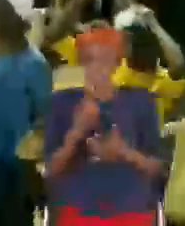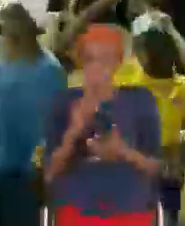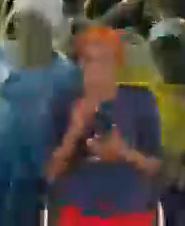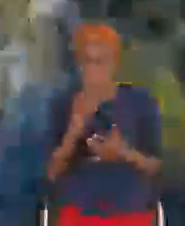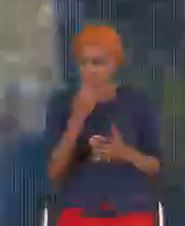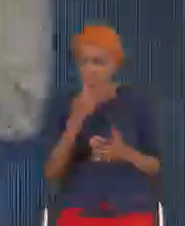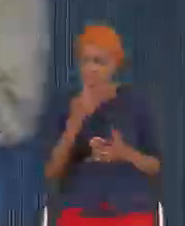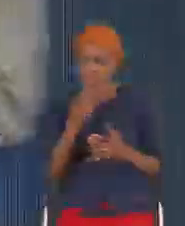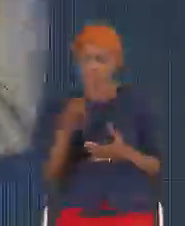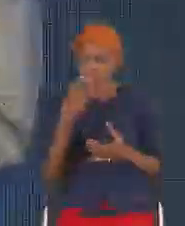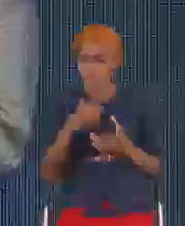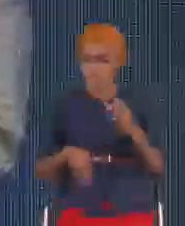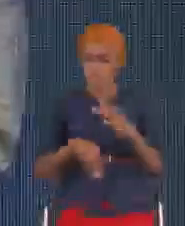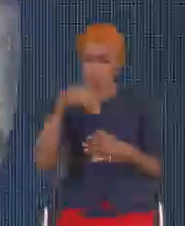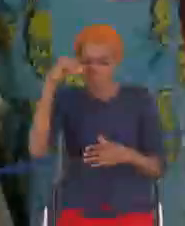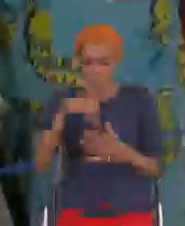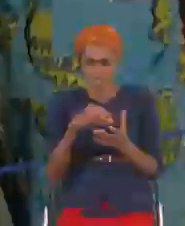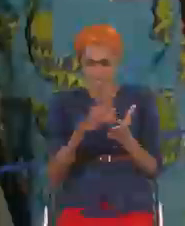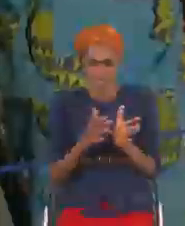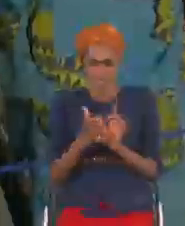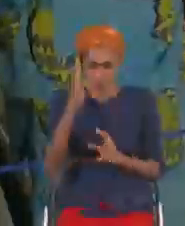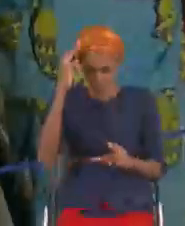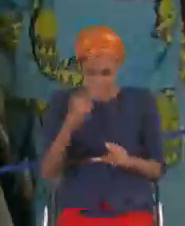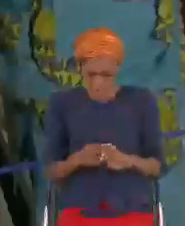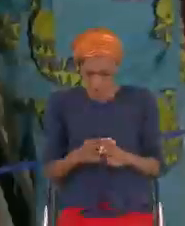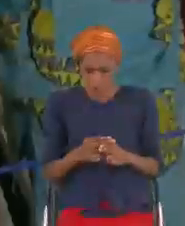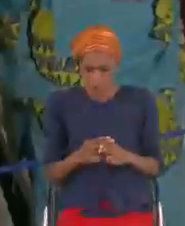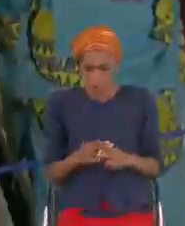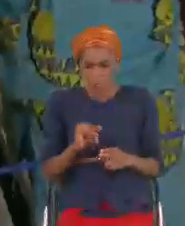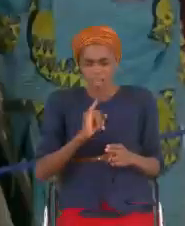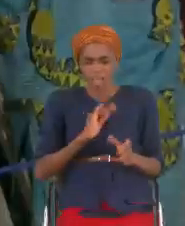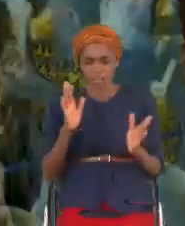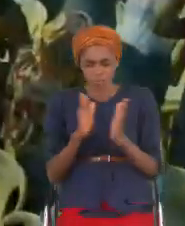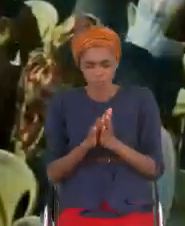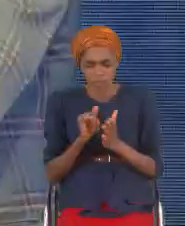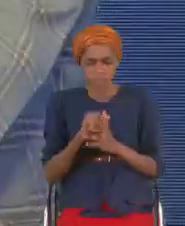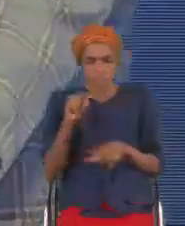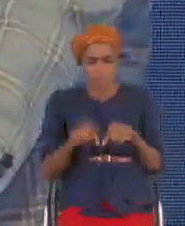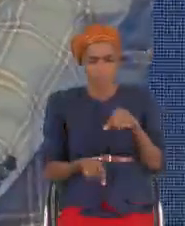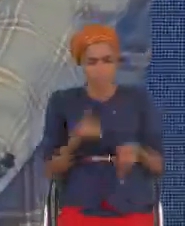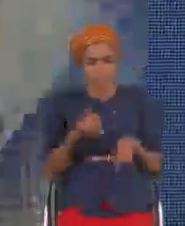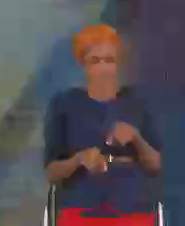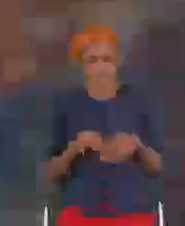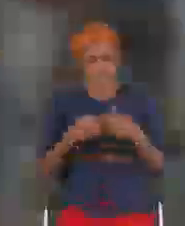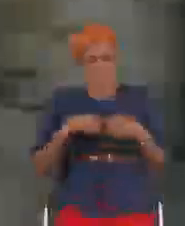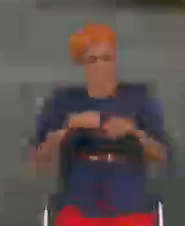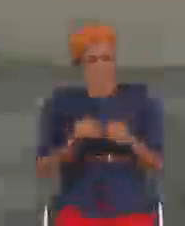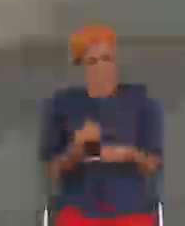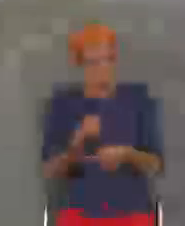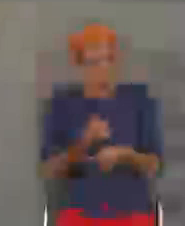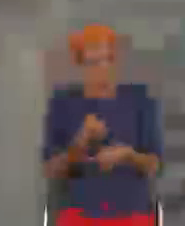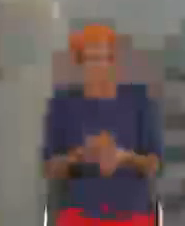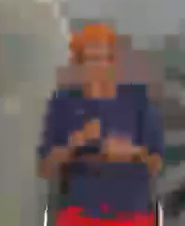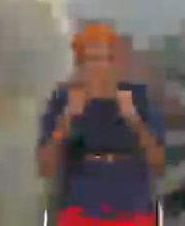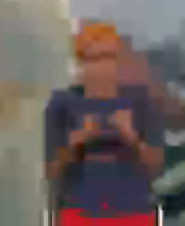tongues, speak out in Jesus' name. And those who are lame, those who have broken bones, the power of God